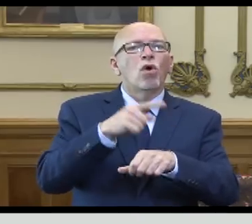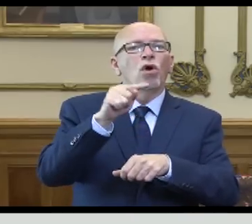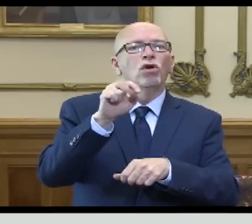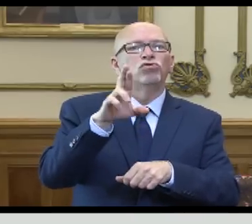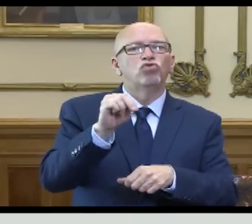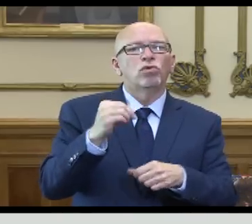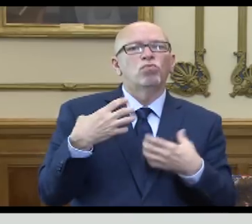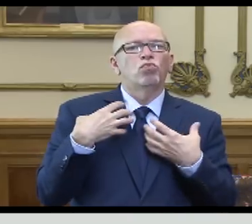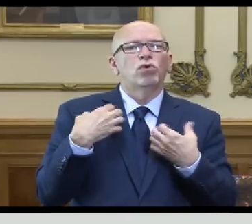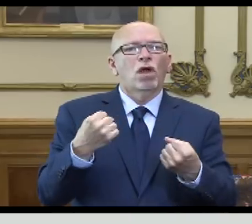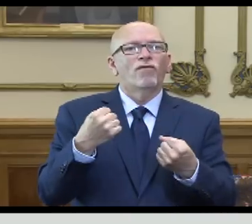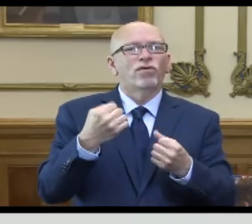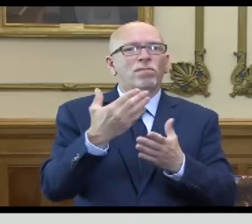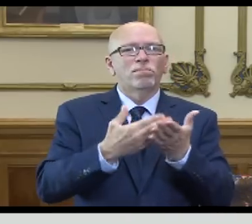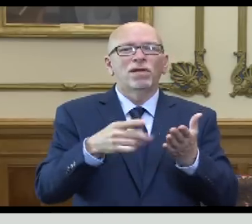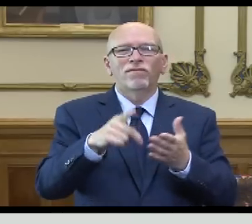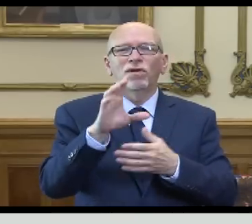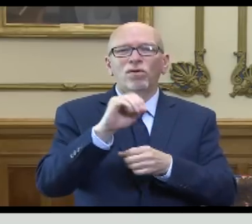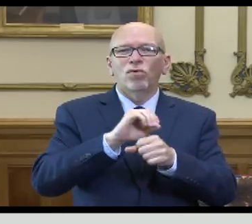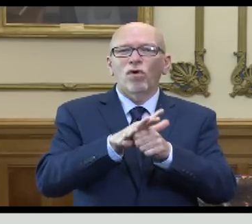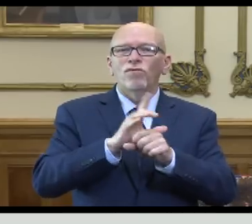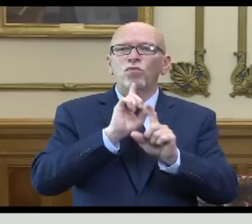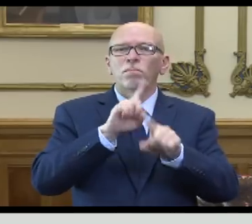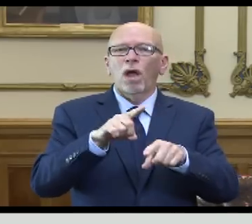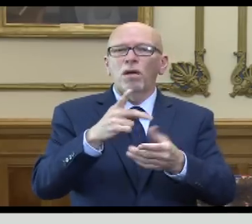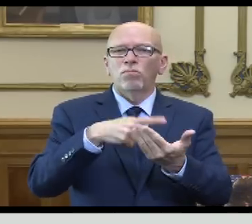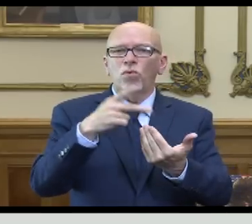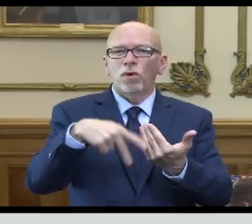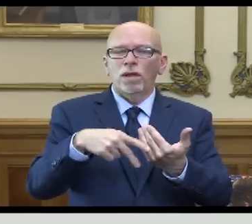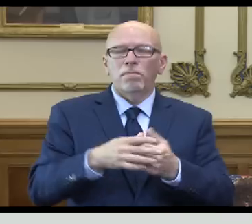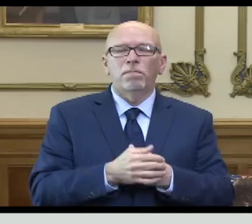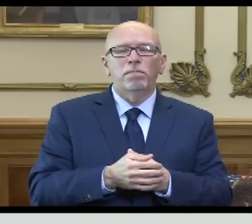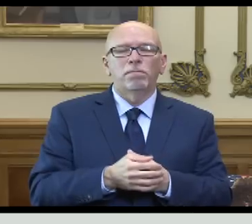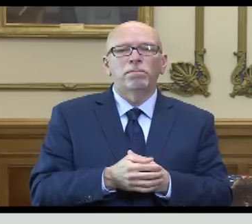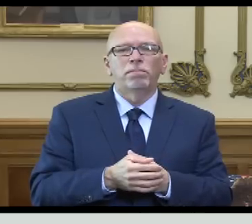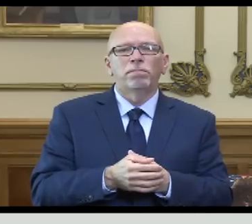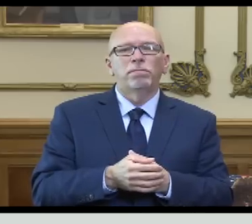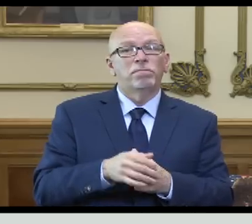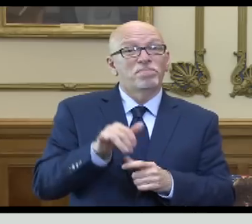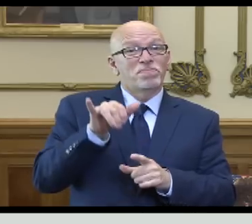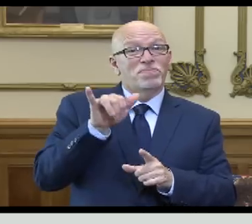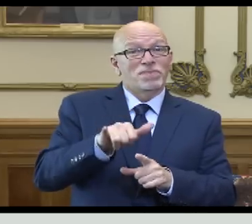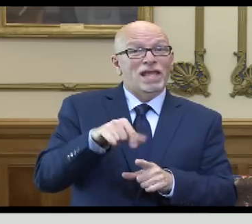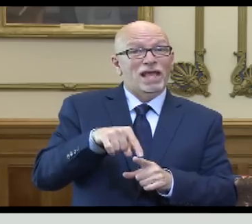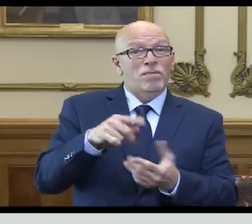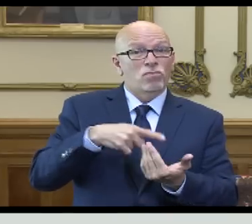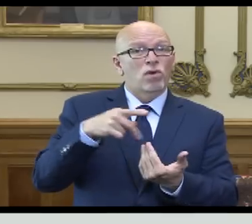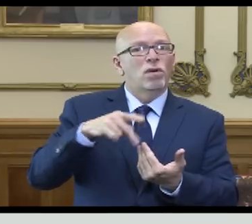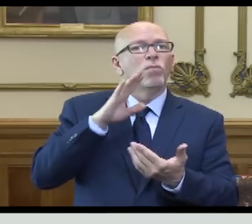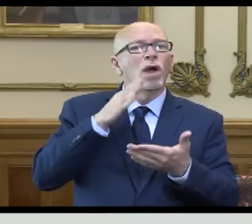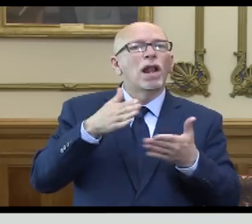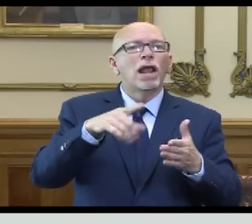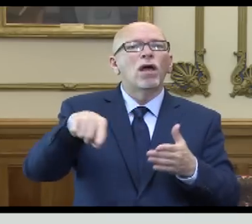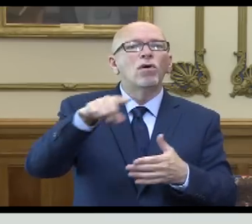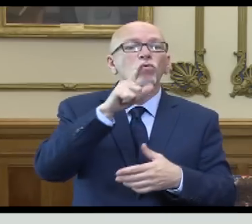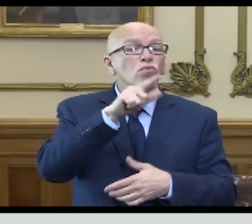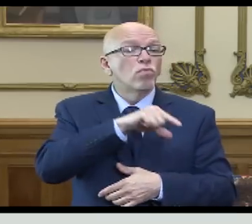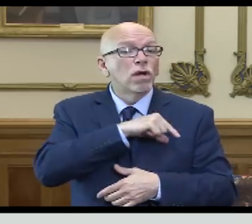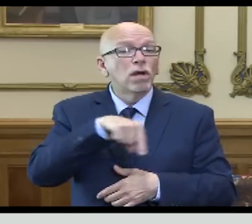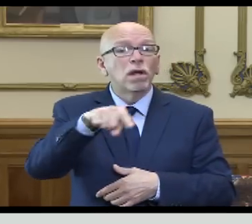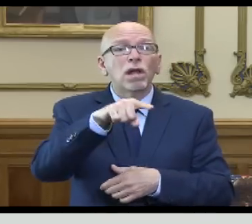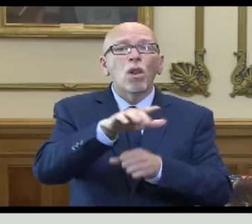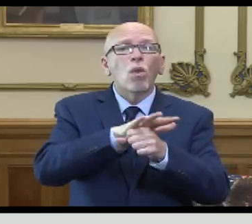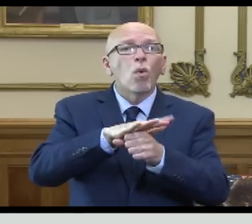recovery phase of the COVID-19 response program. And this will allow for eligible local units